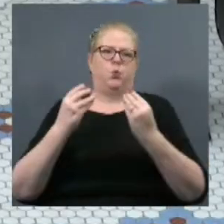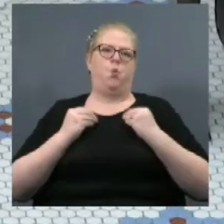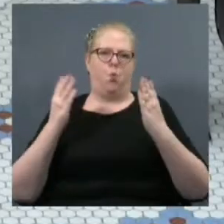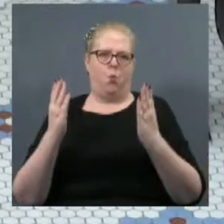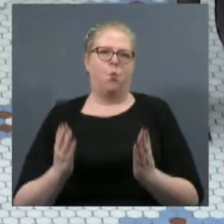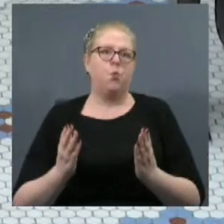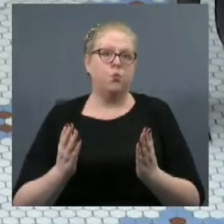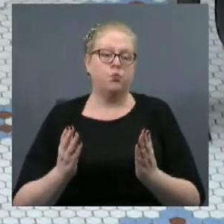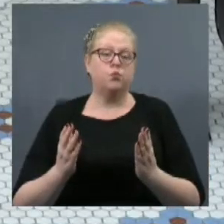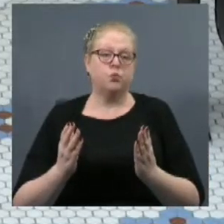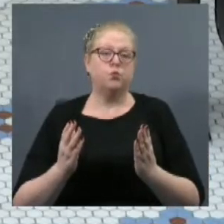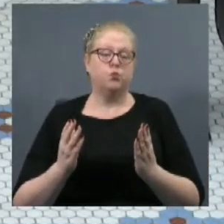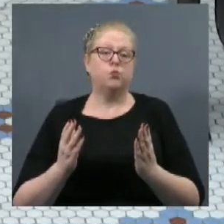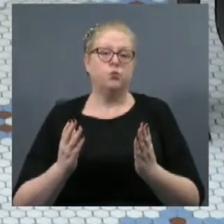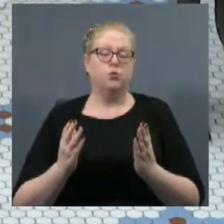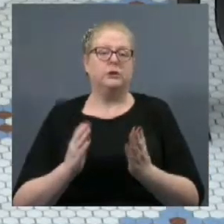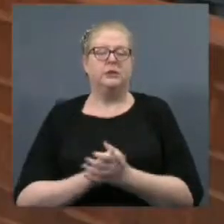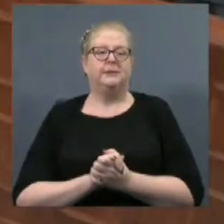And